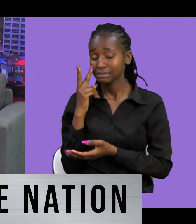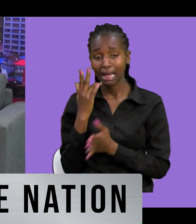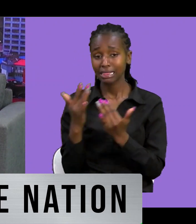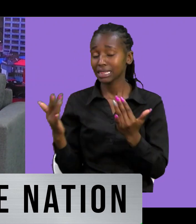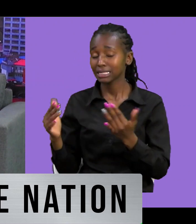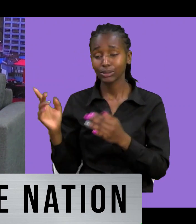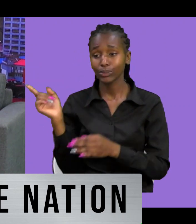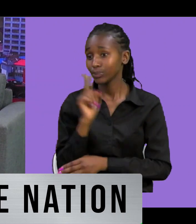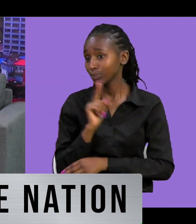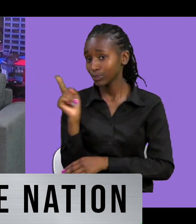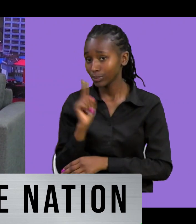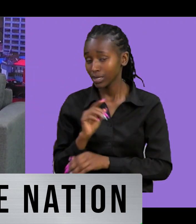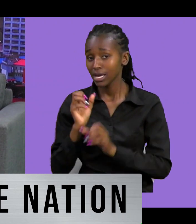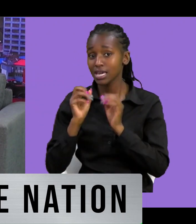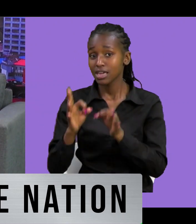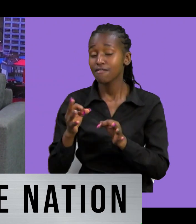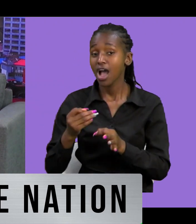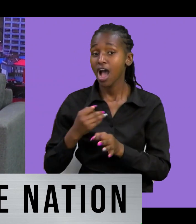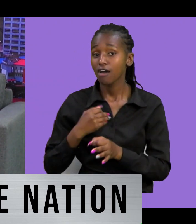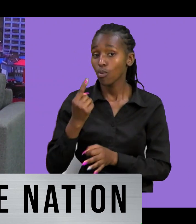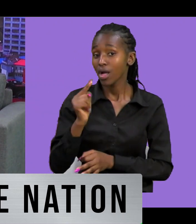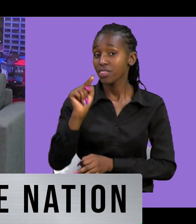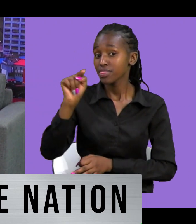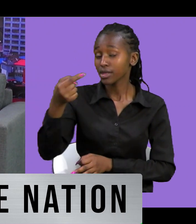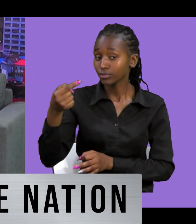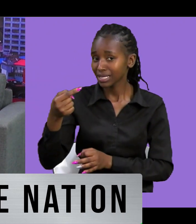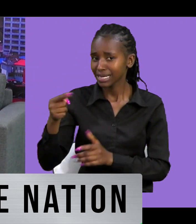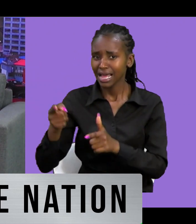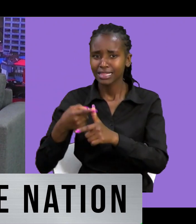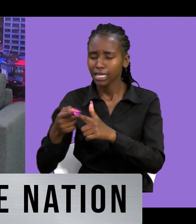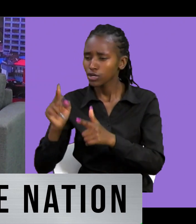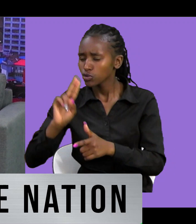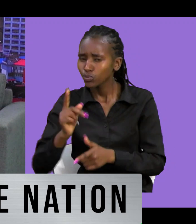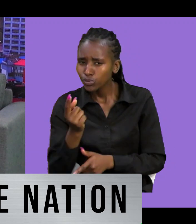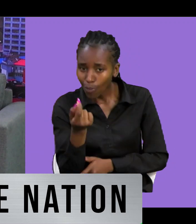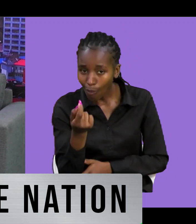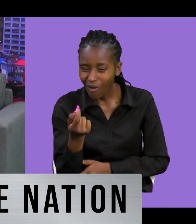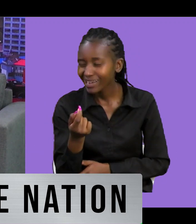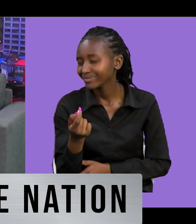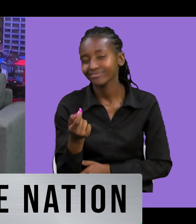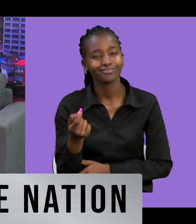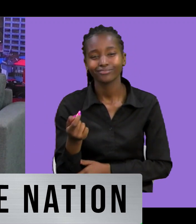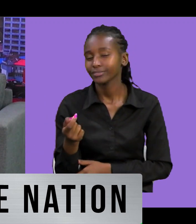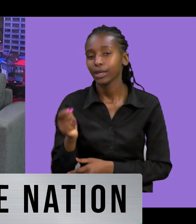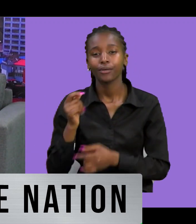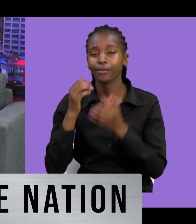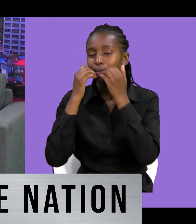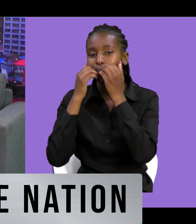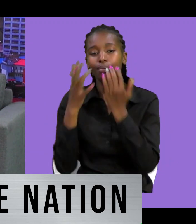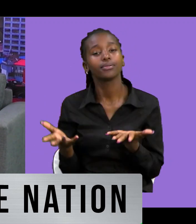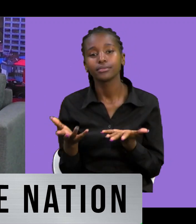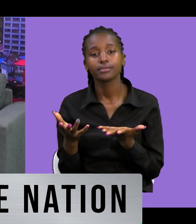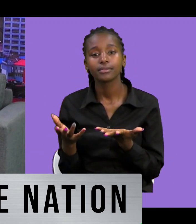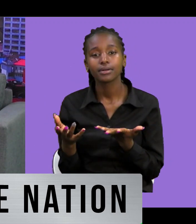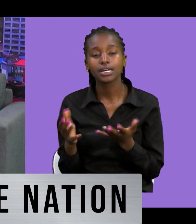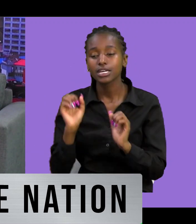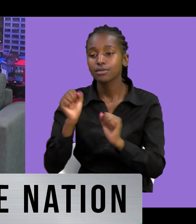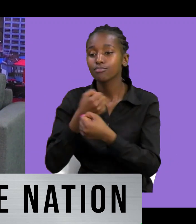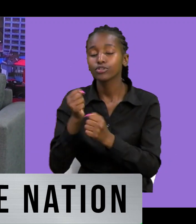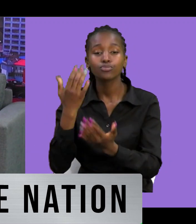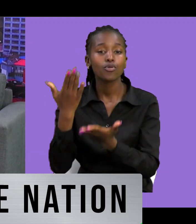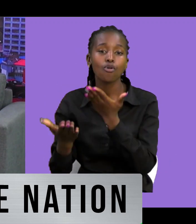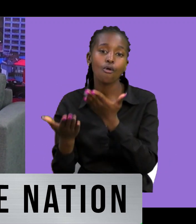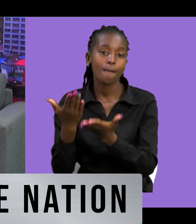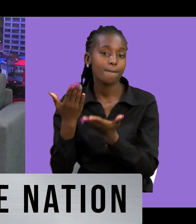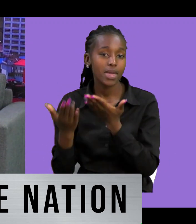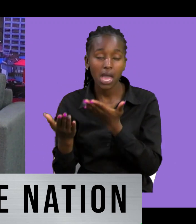1,000 bob, once umevunja hata, yeah, it disappears. It's like, it's even a few, even you can't compare to 100 bob, you